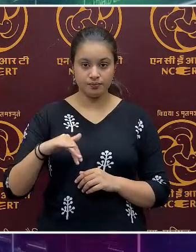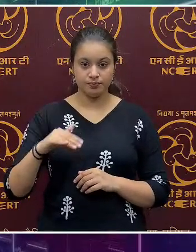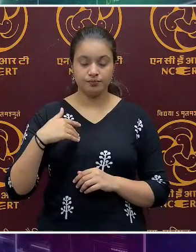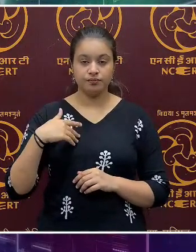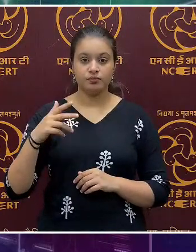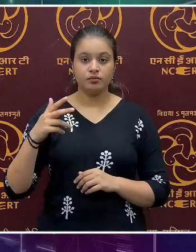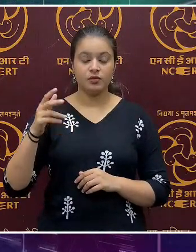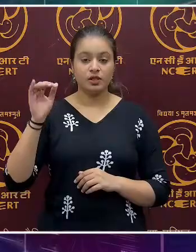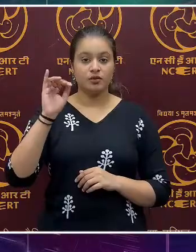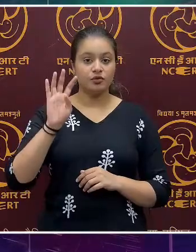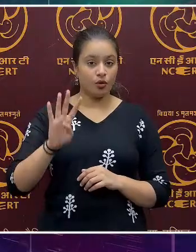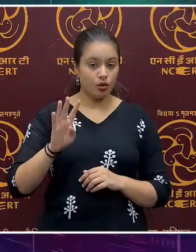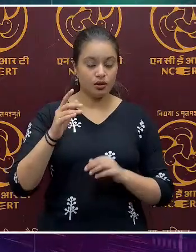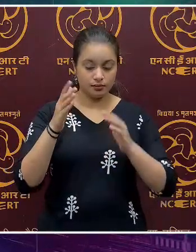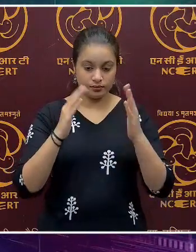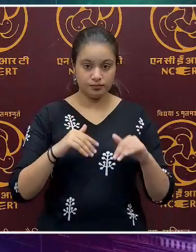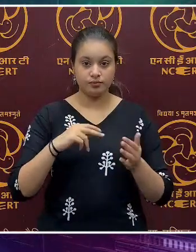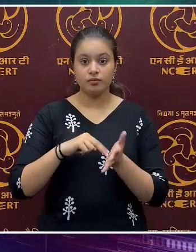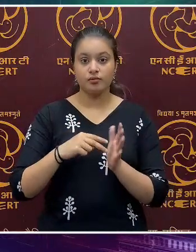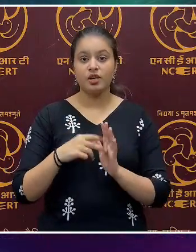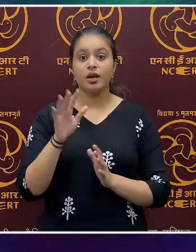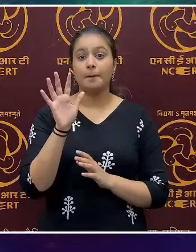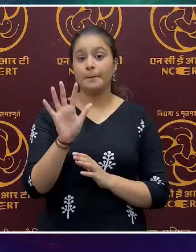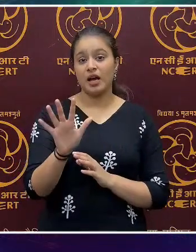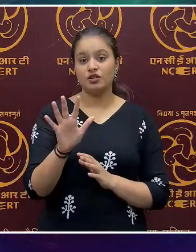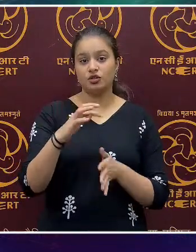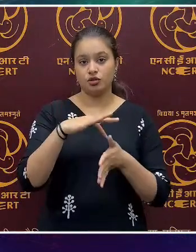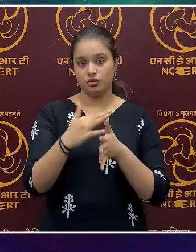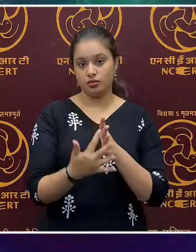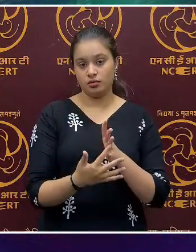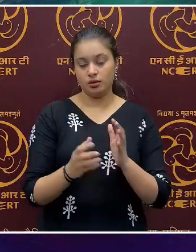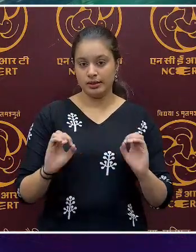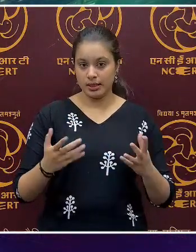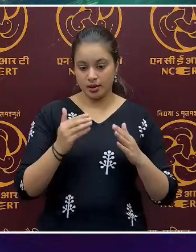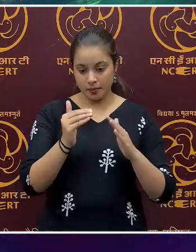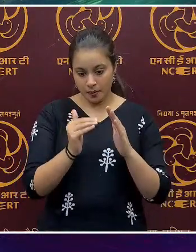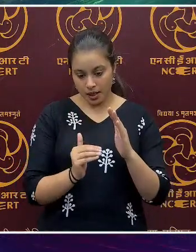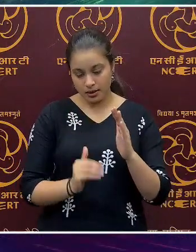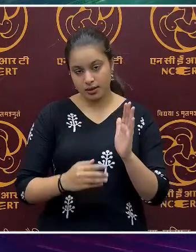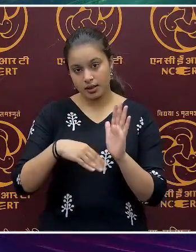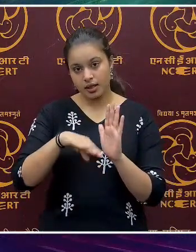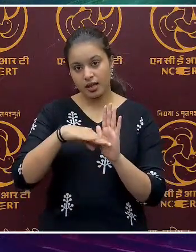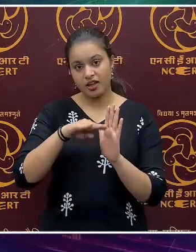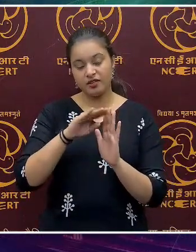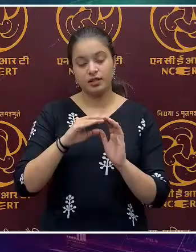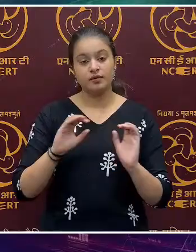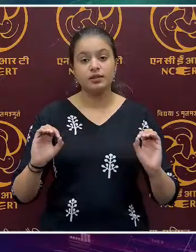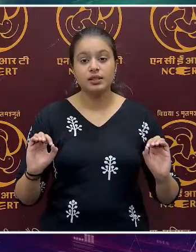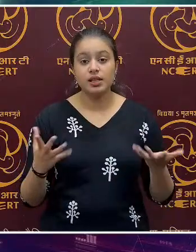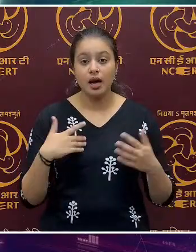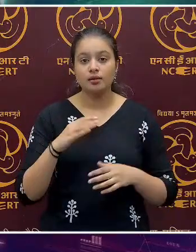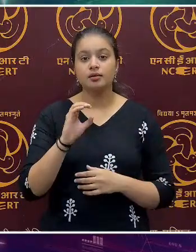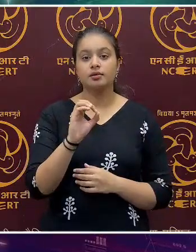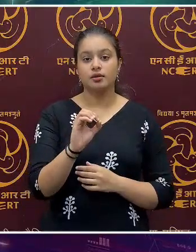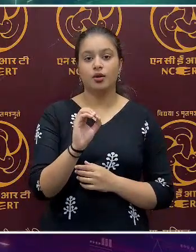4. It means it is 5 length, but the starting length count in array is start from